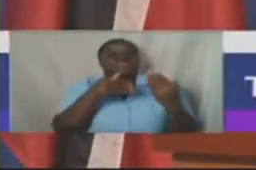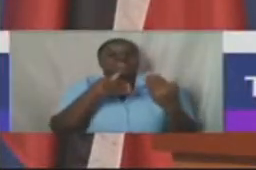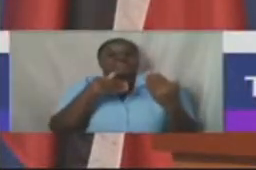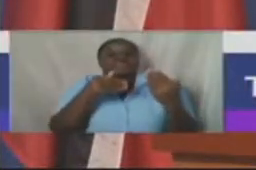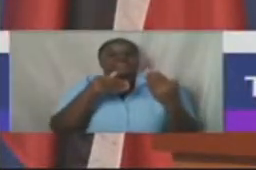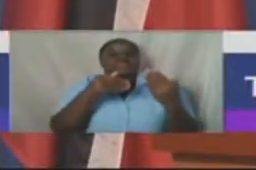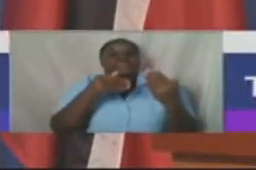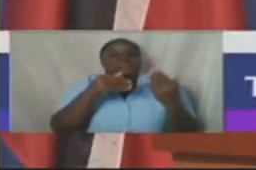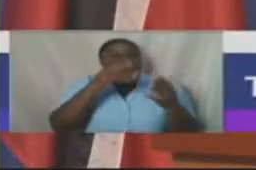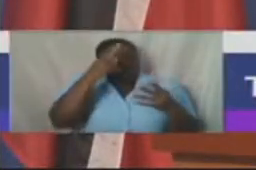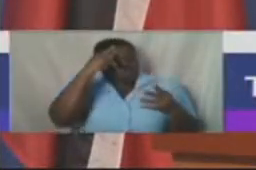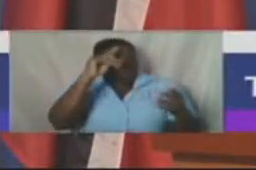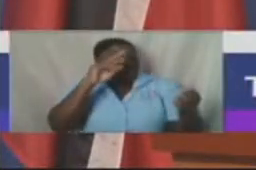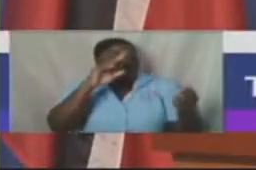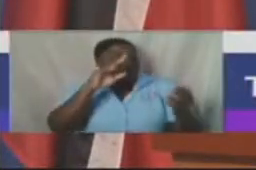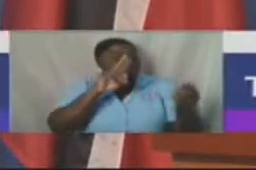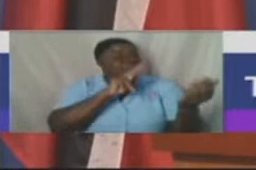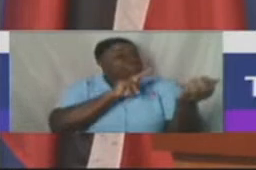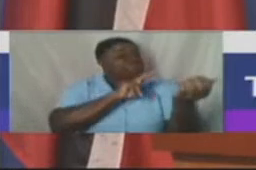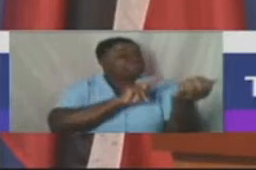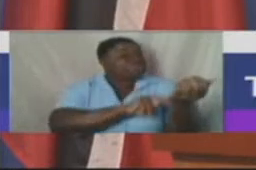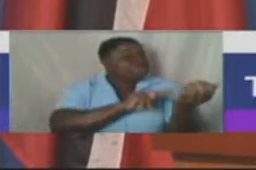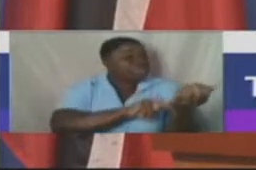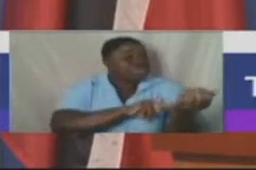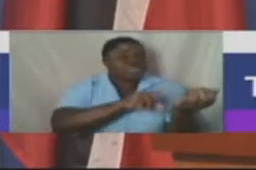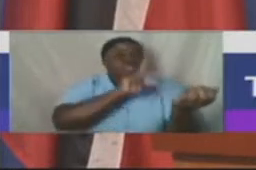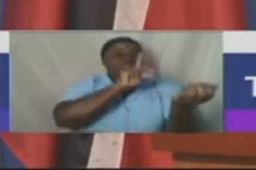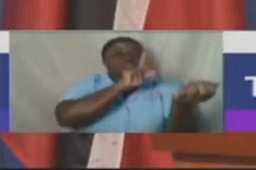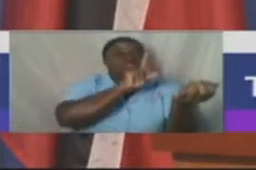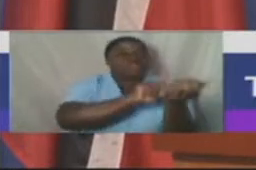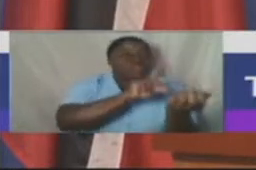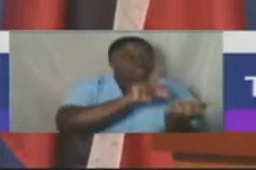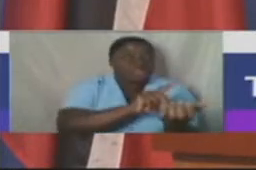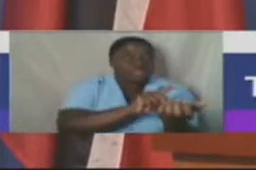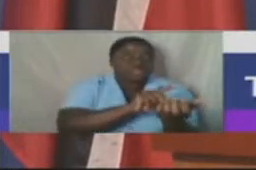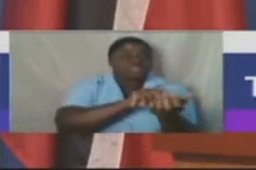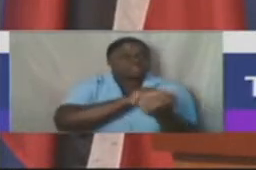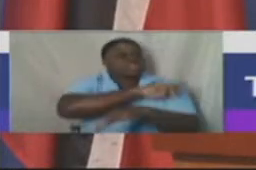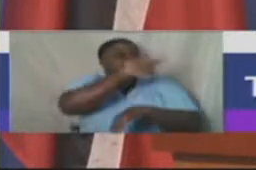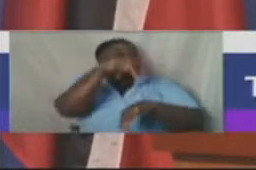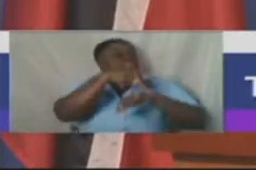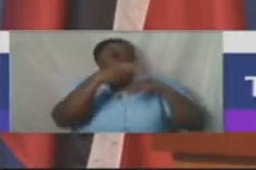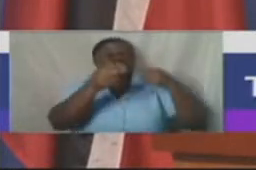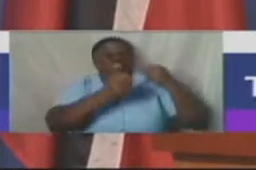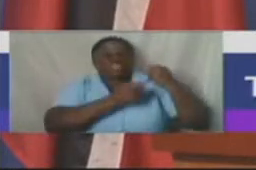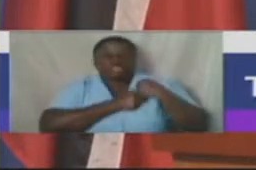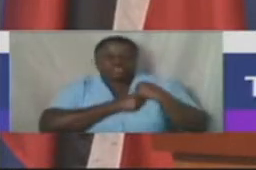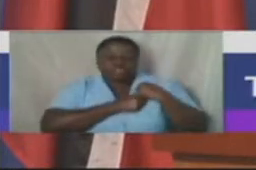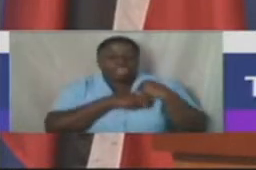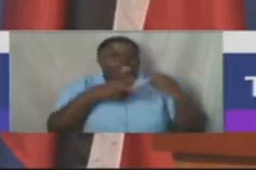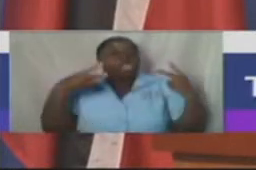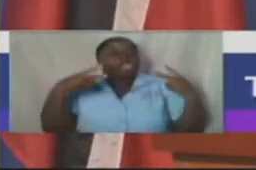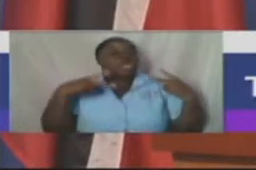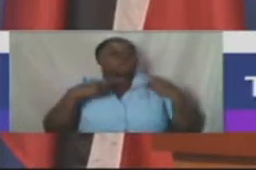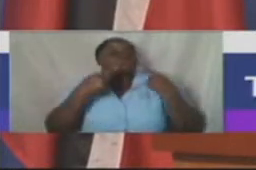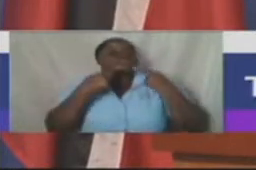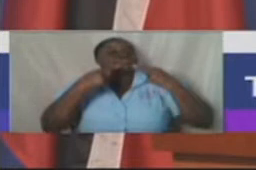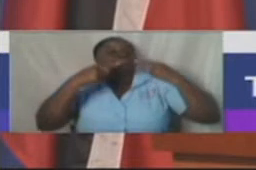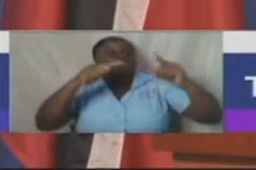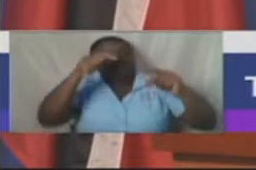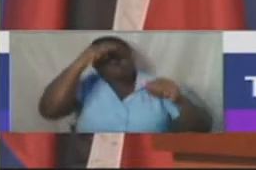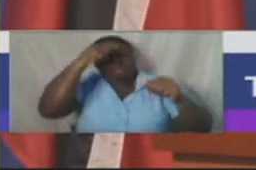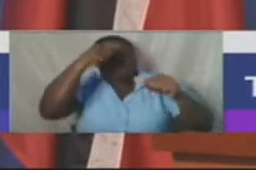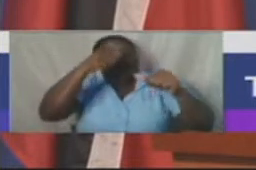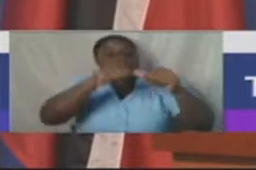frontline workers across all ministries, not just health, but also national security and others. And I would like to remind everyone that although